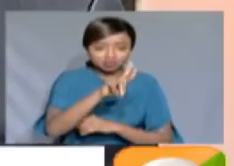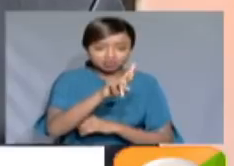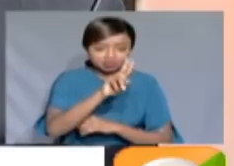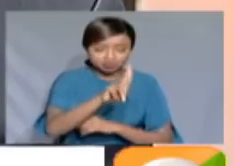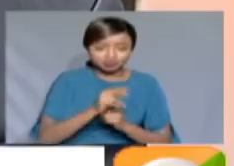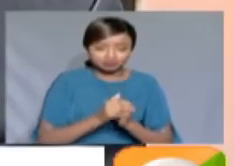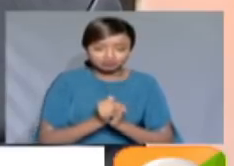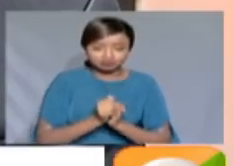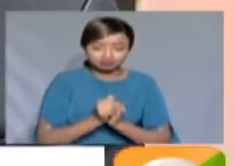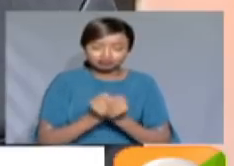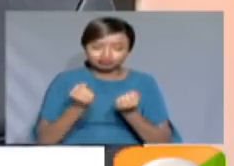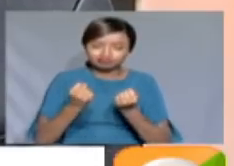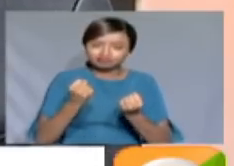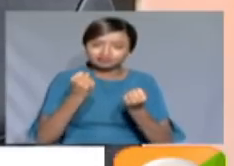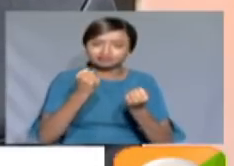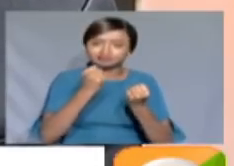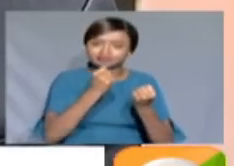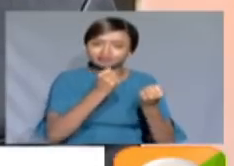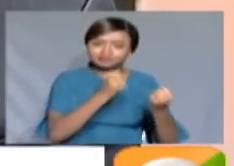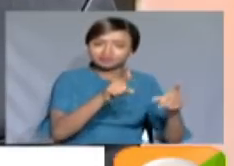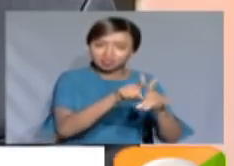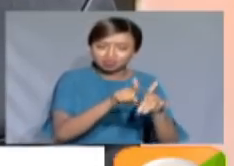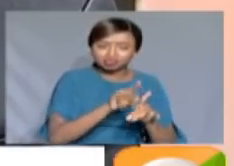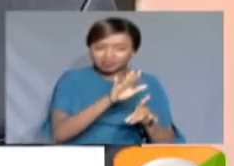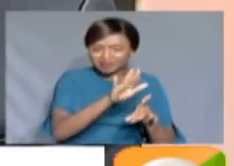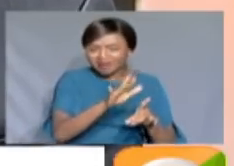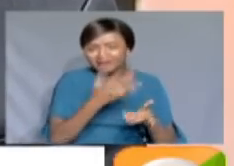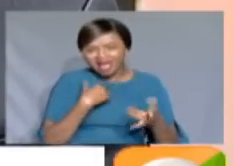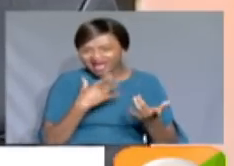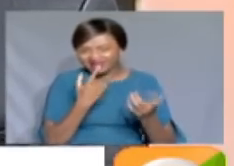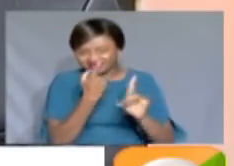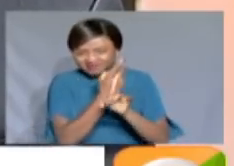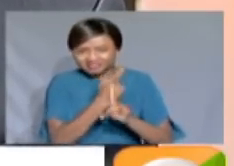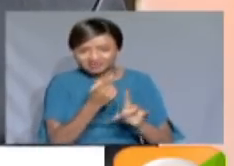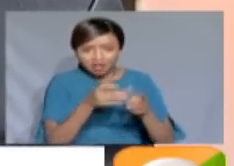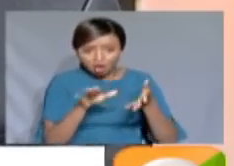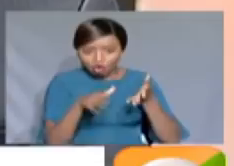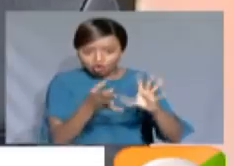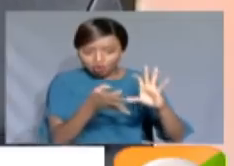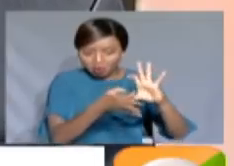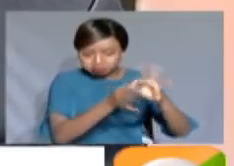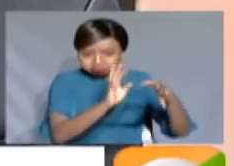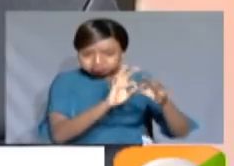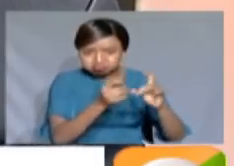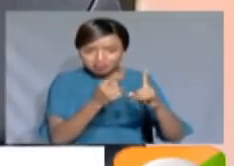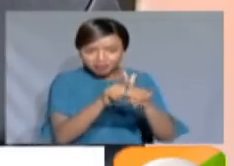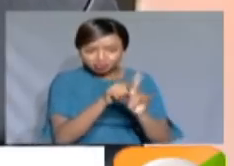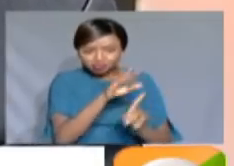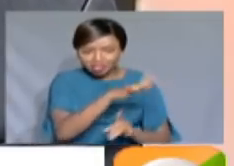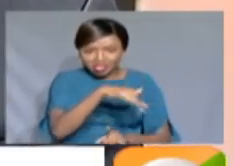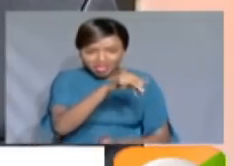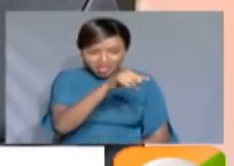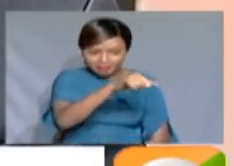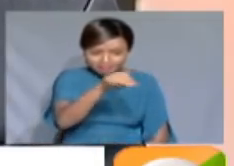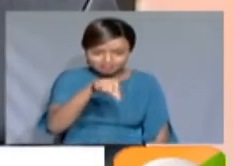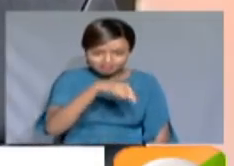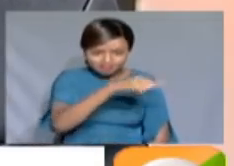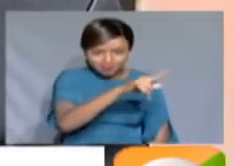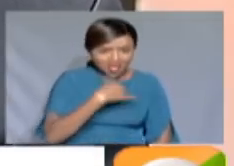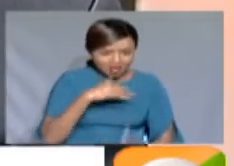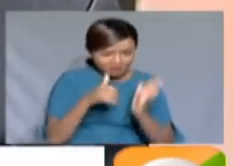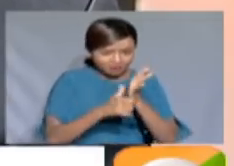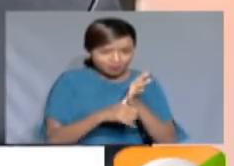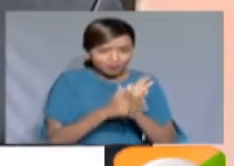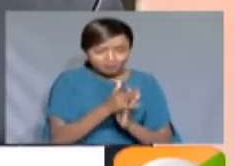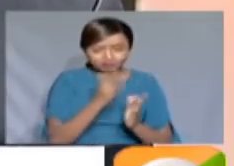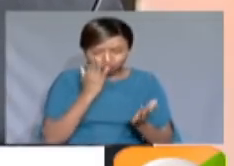And Kenya Urban Authority also have done a link road. But at that junction, there's a lot of problem. So